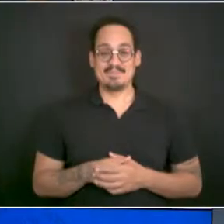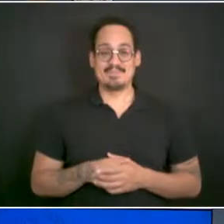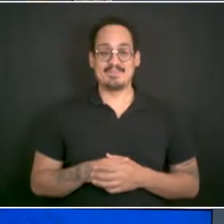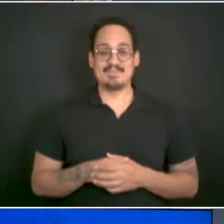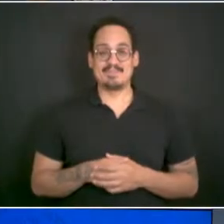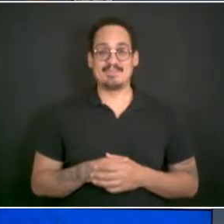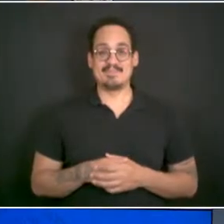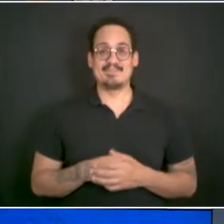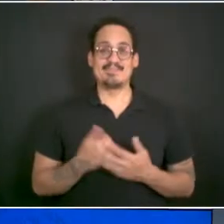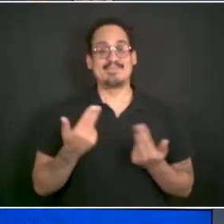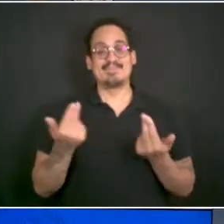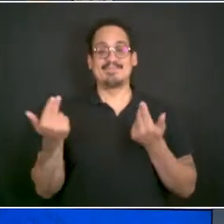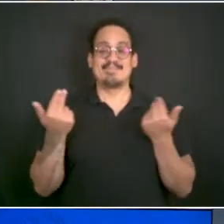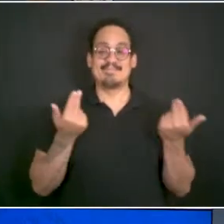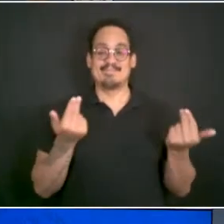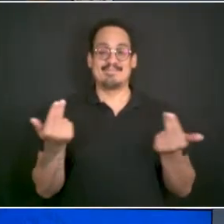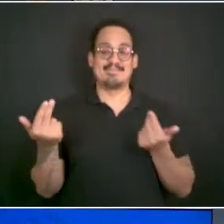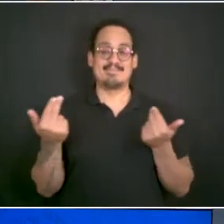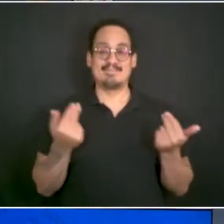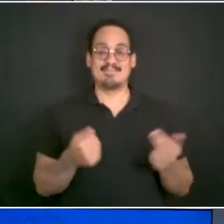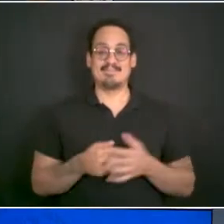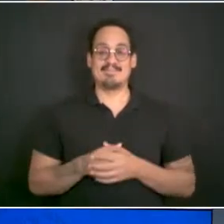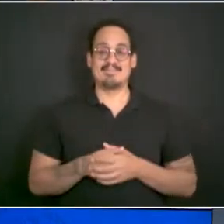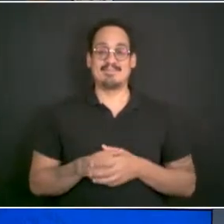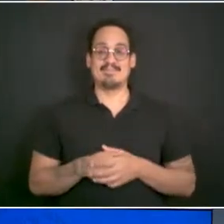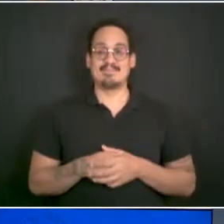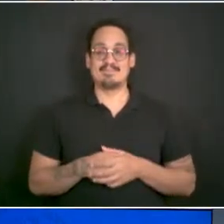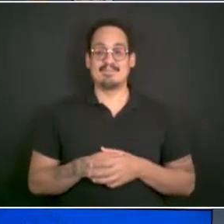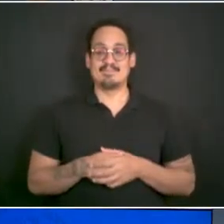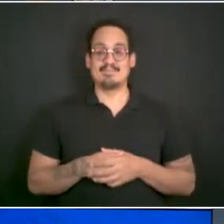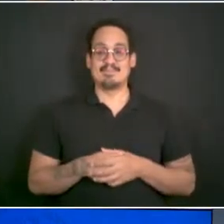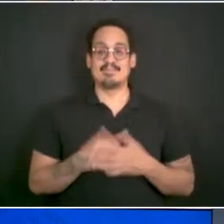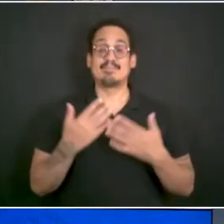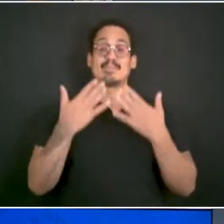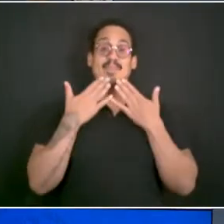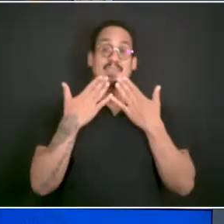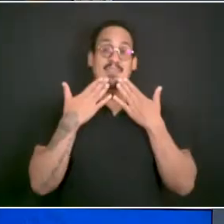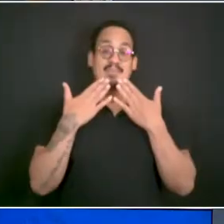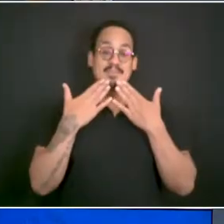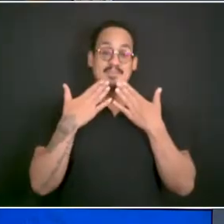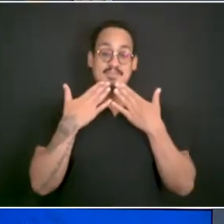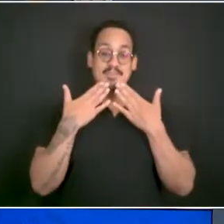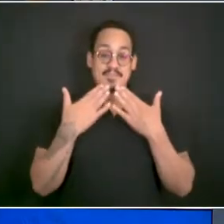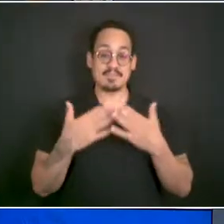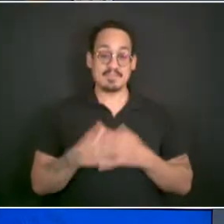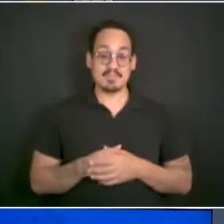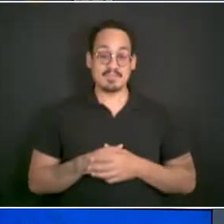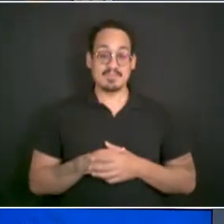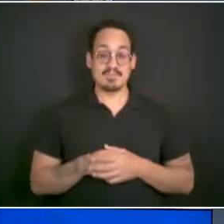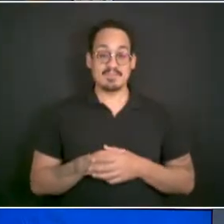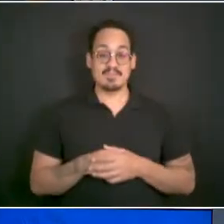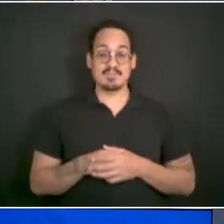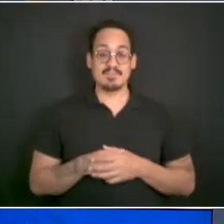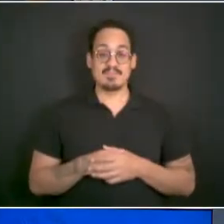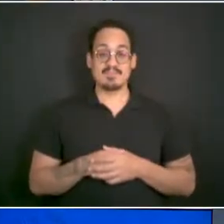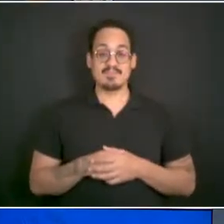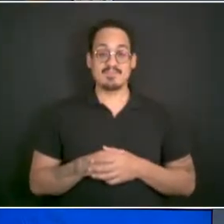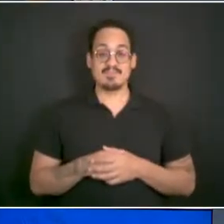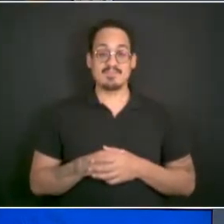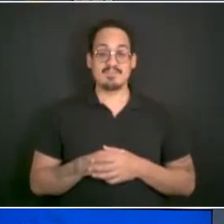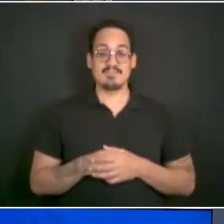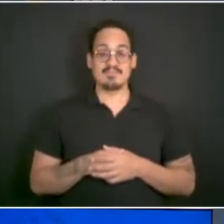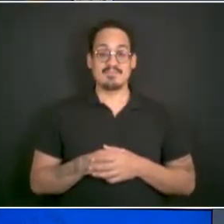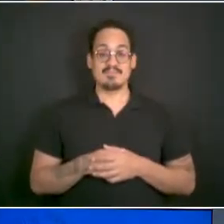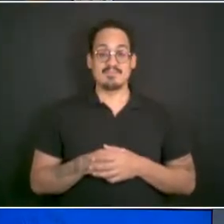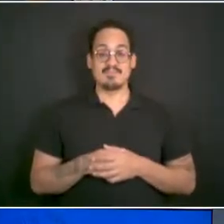You calling people, Kate? Okay. Thank you. Thank you, everyone. Part of what veterans fight for